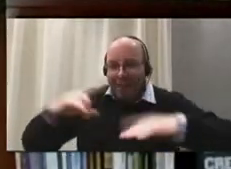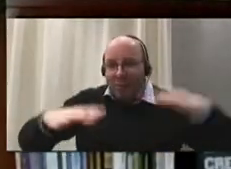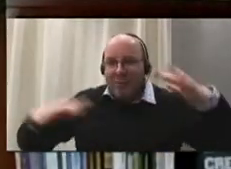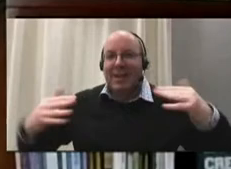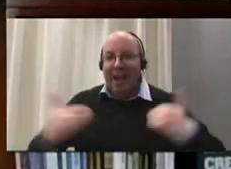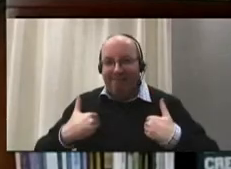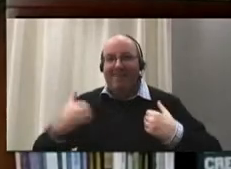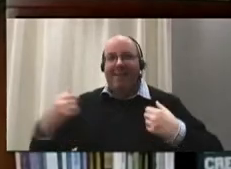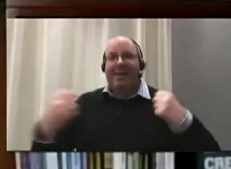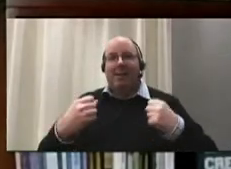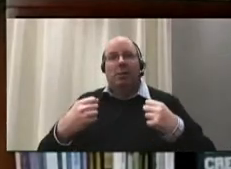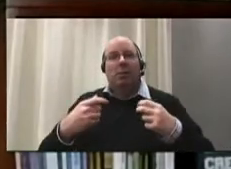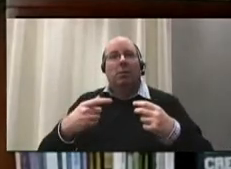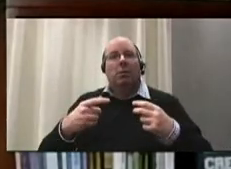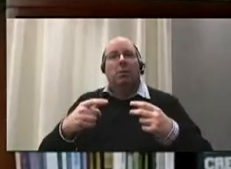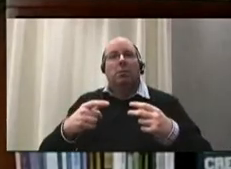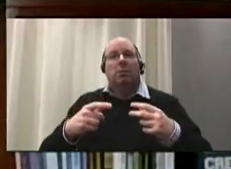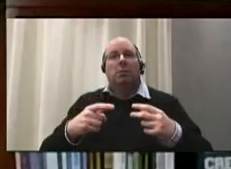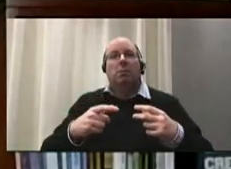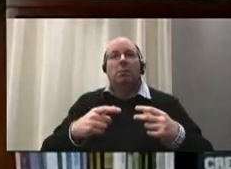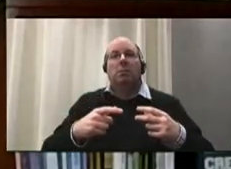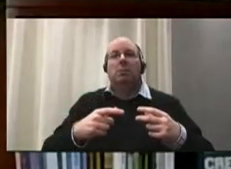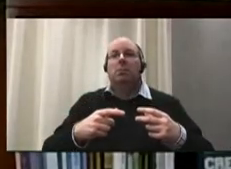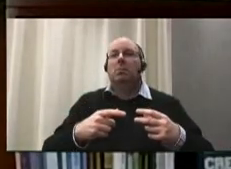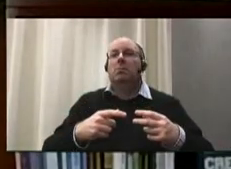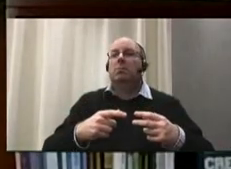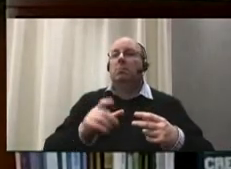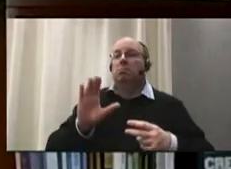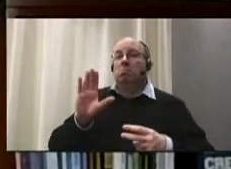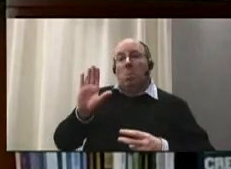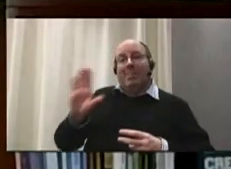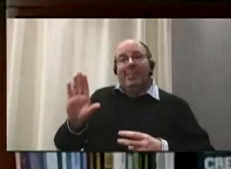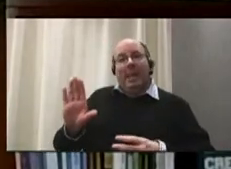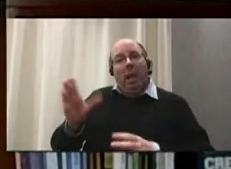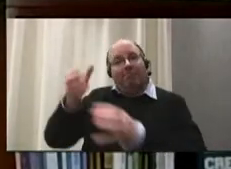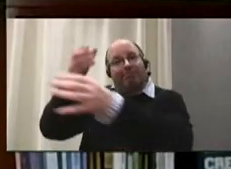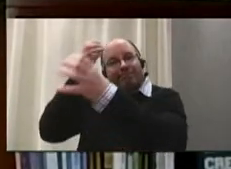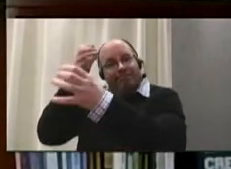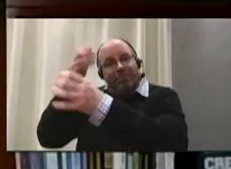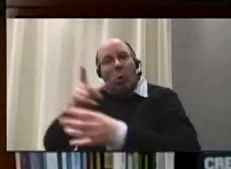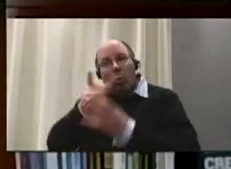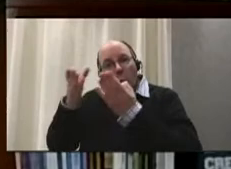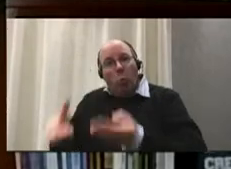into the work to honor their expertise, to honor who they are, the diversity